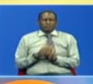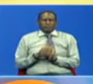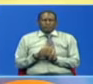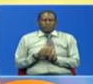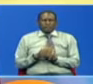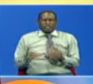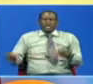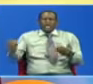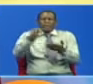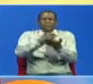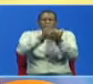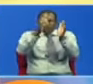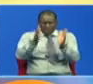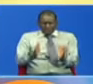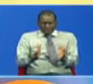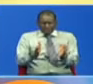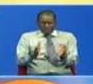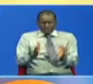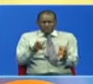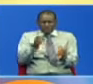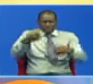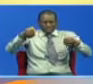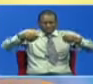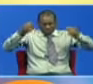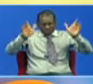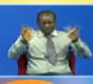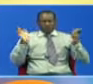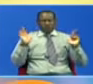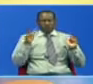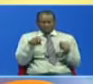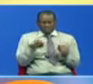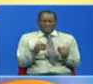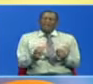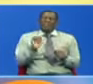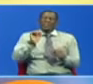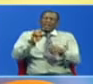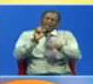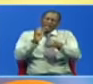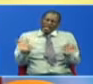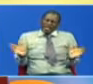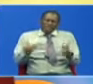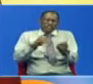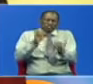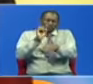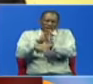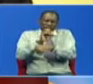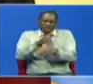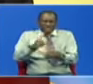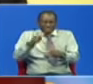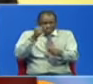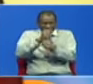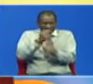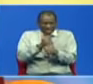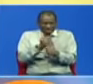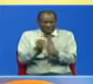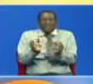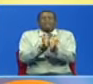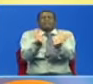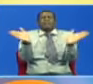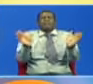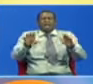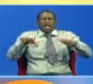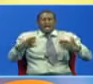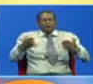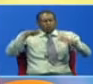Employers are encouraged to advise their staff and general public accessing their